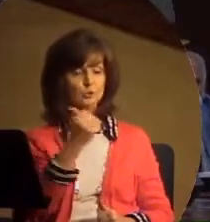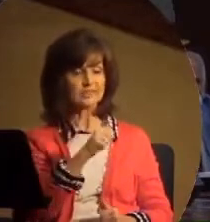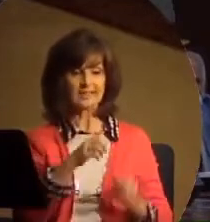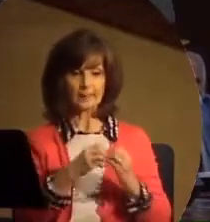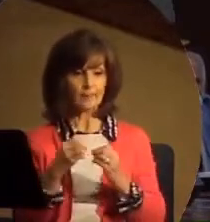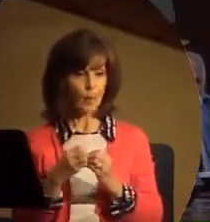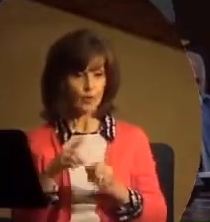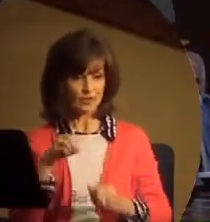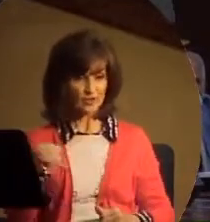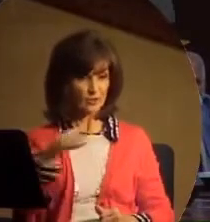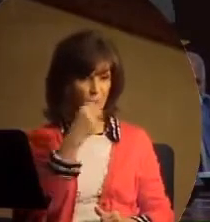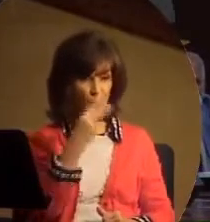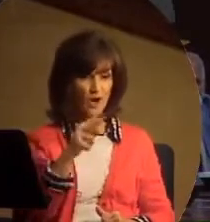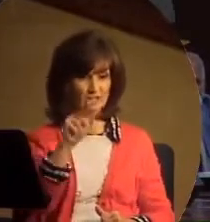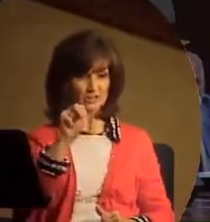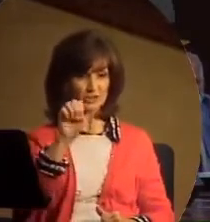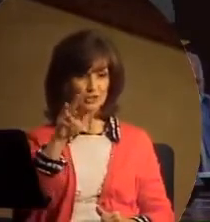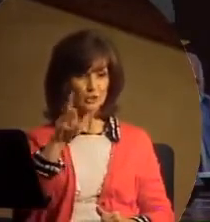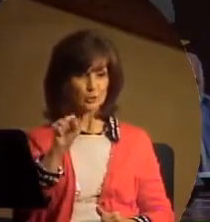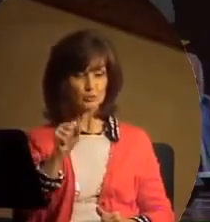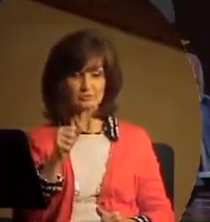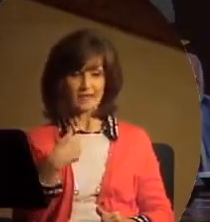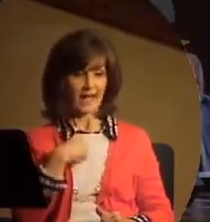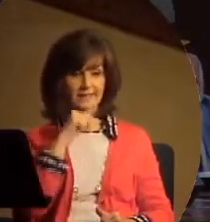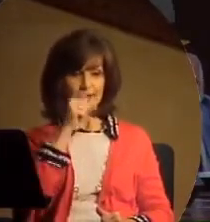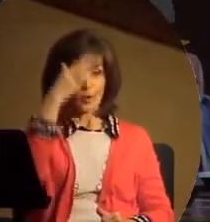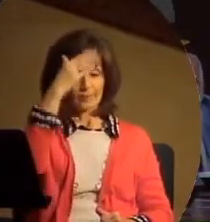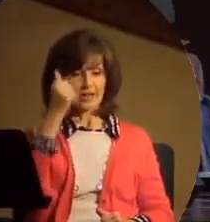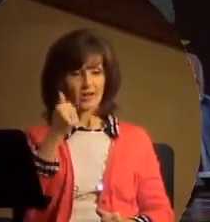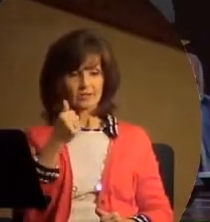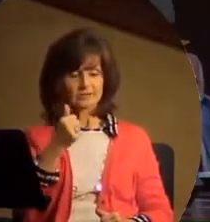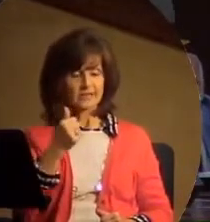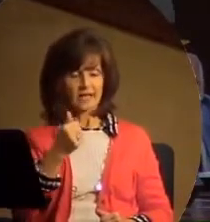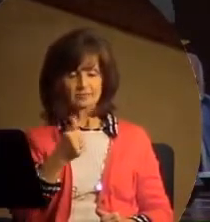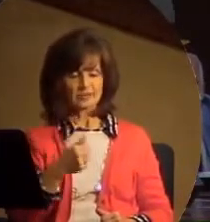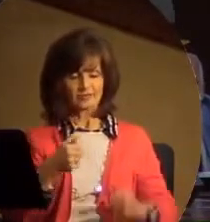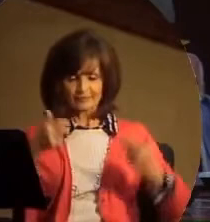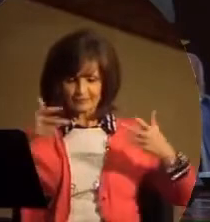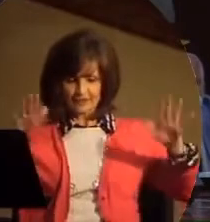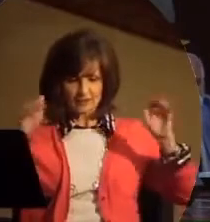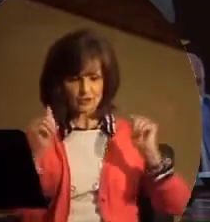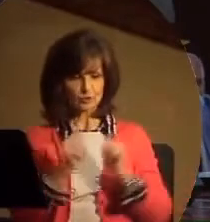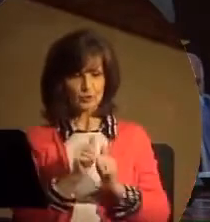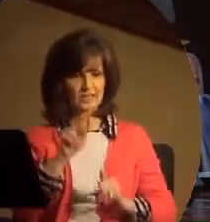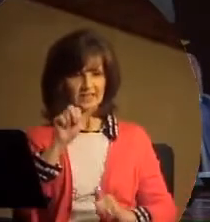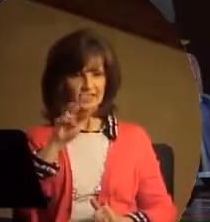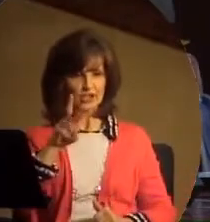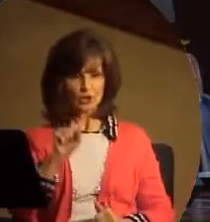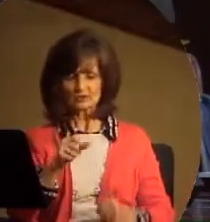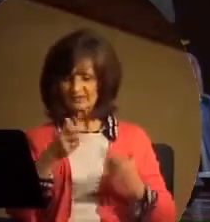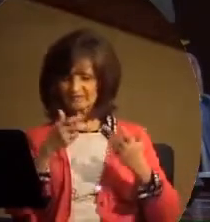y'all? I don't even watch the news no more because I'm so done with the news. I'm so